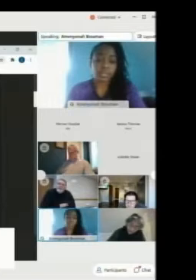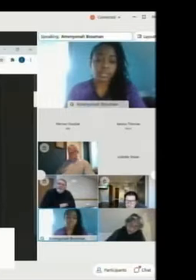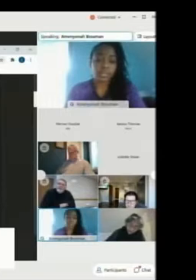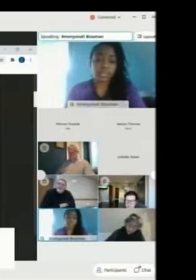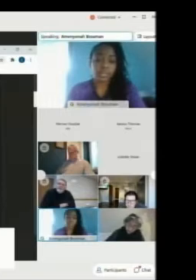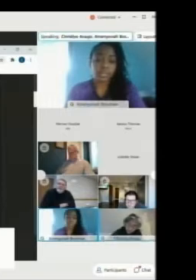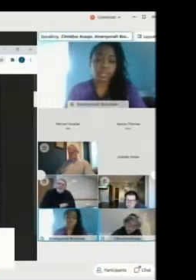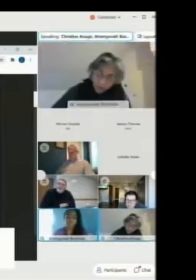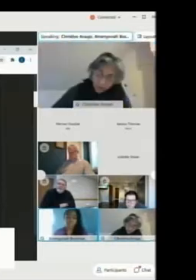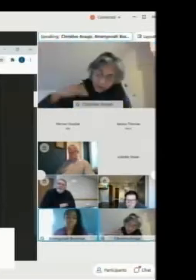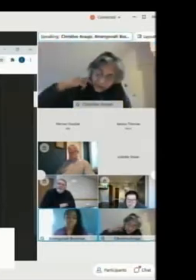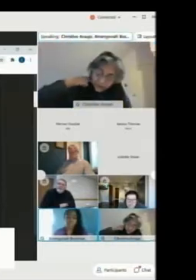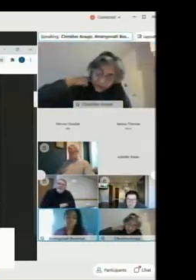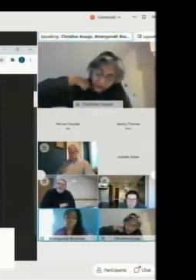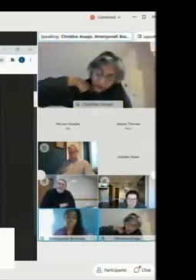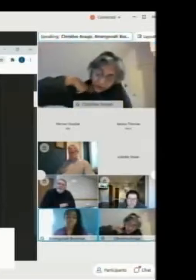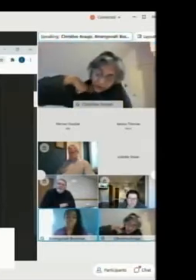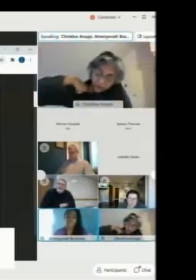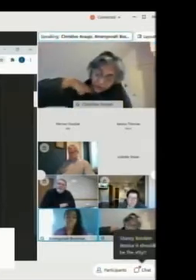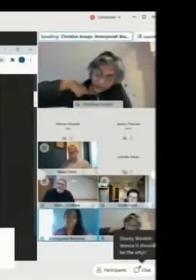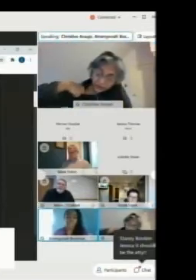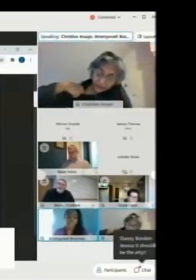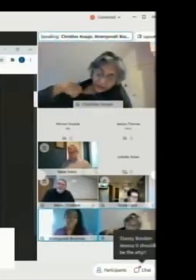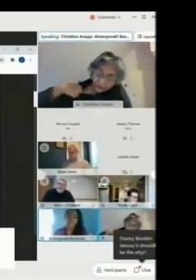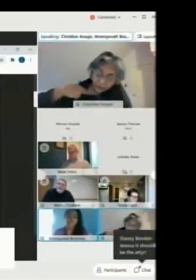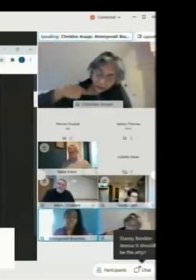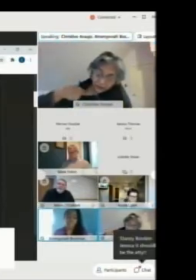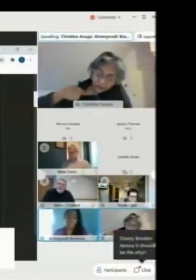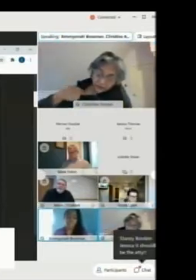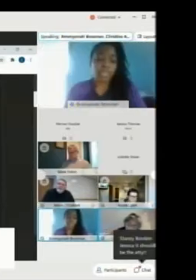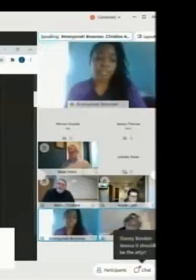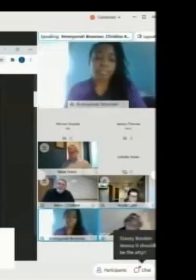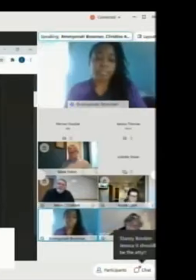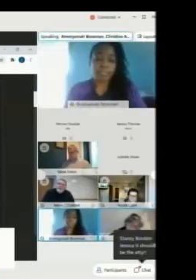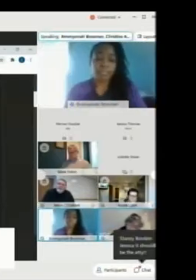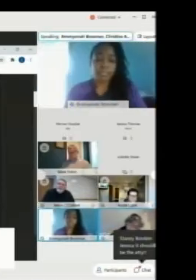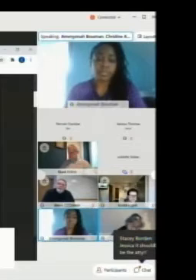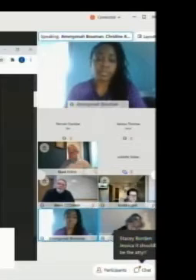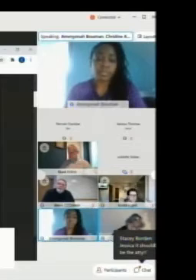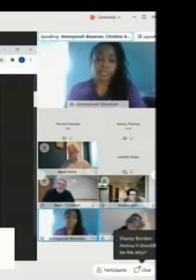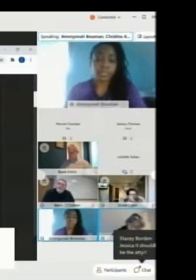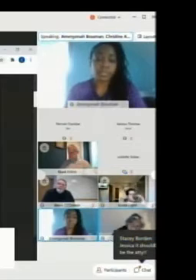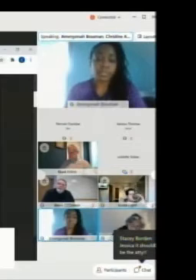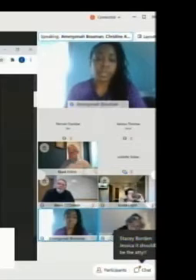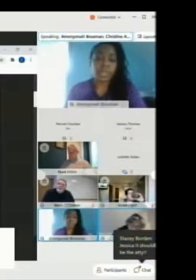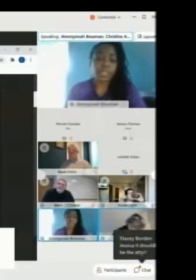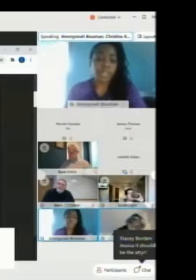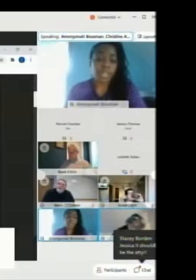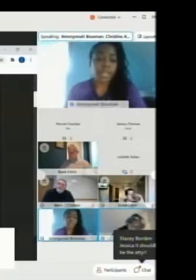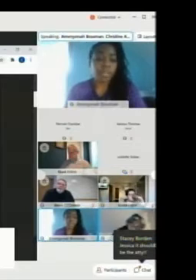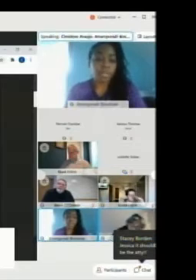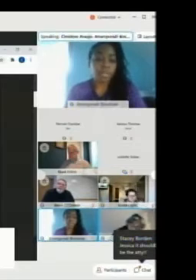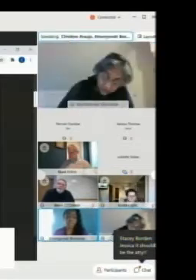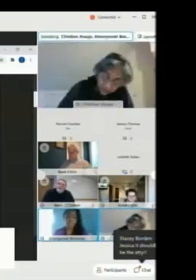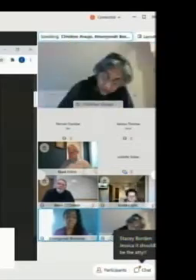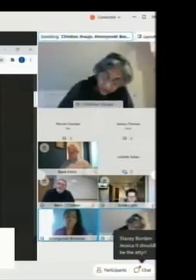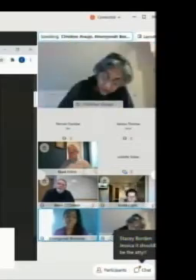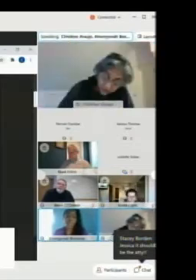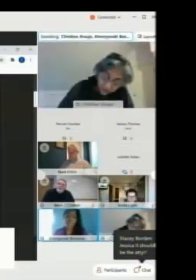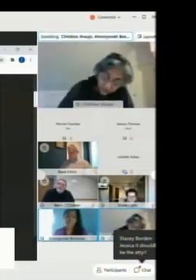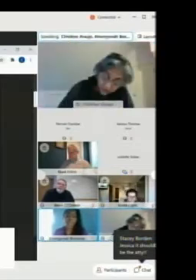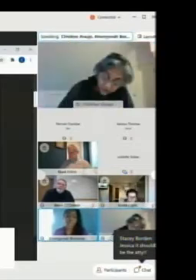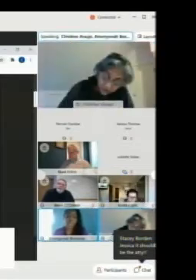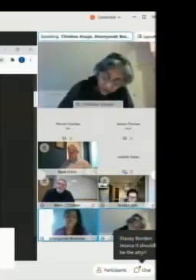the actual total. Based off of the use itself as a R4 conversion, it's actually allowed up to 16